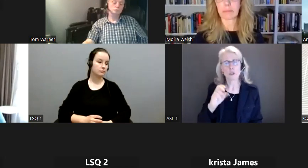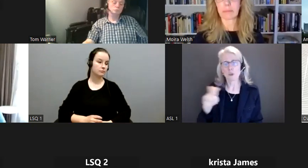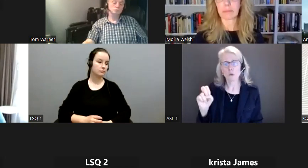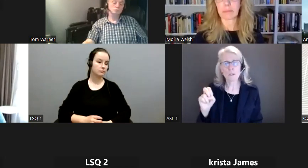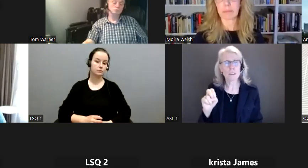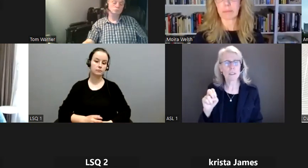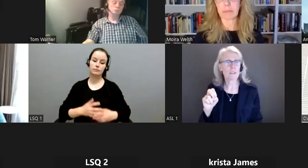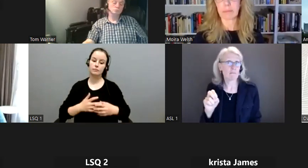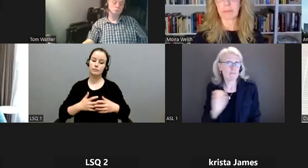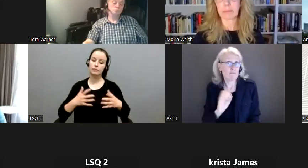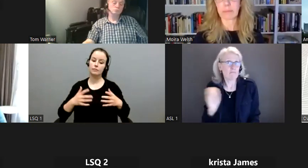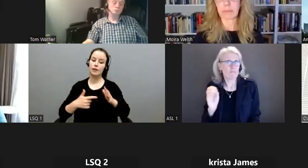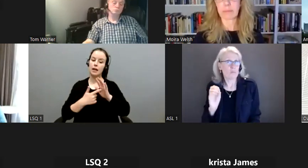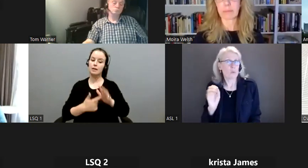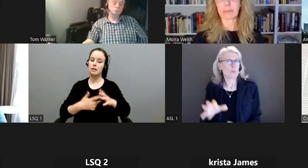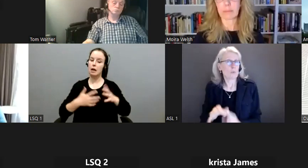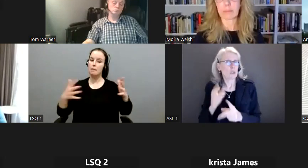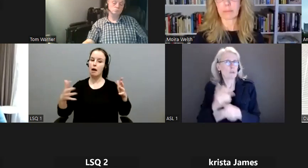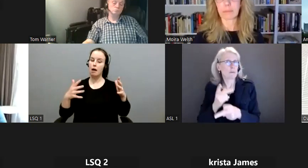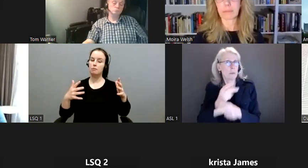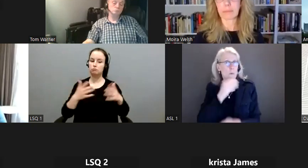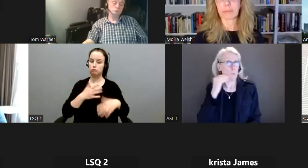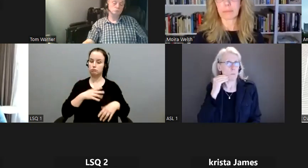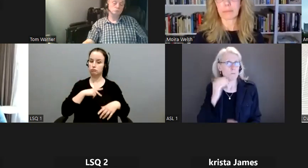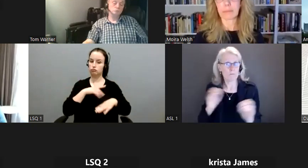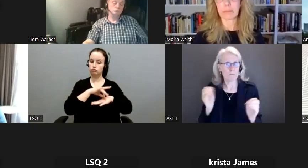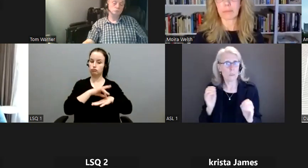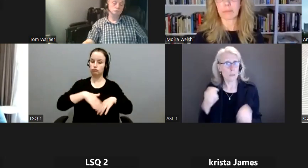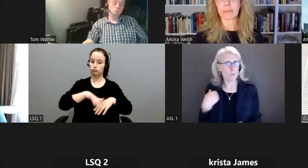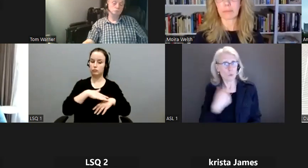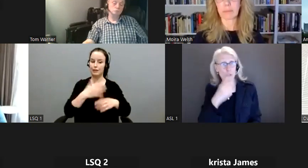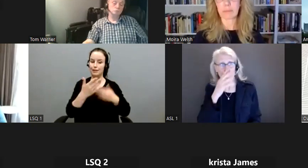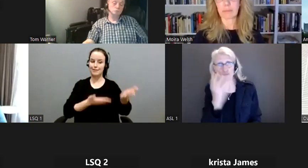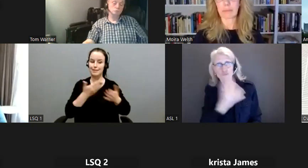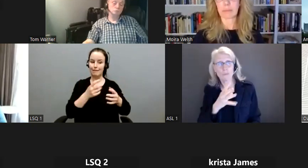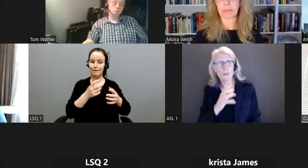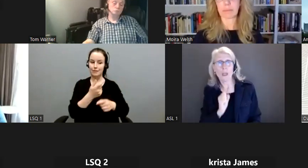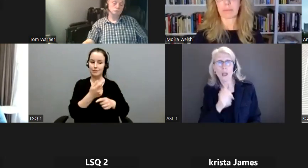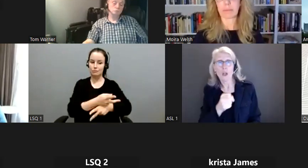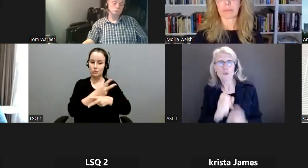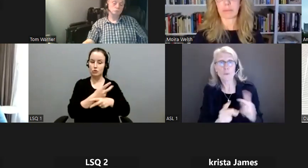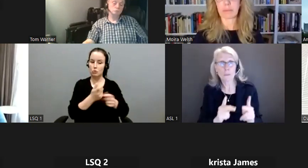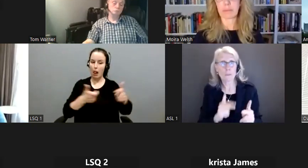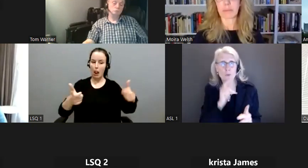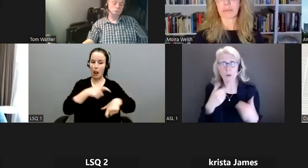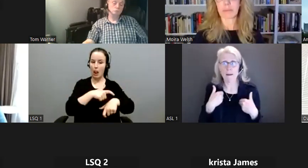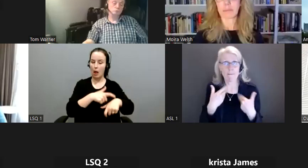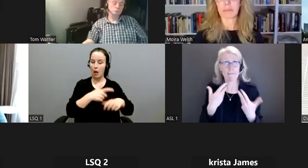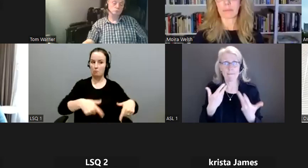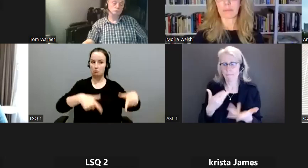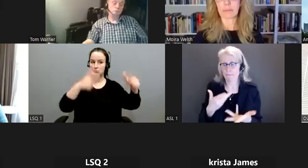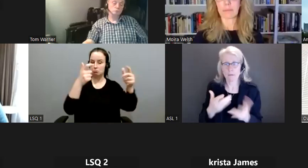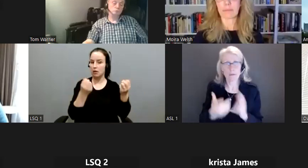long-term care. Not that because we're neglecting our elders, it's just that we don't have resources to build long-term care